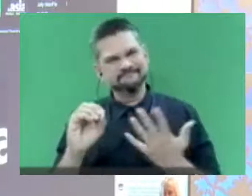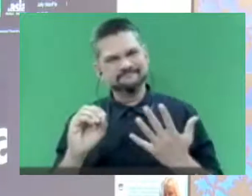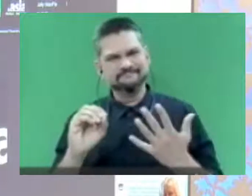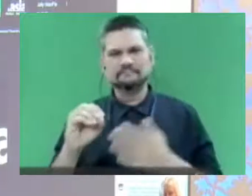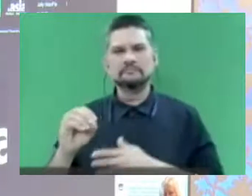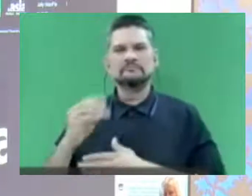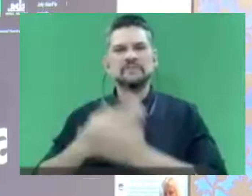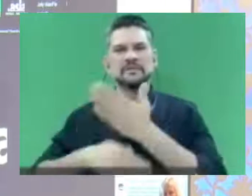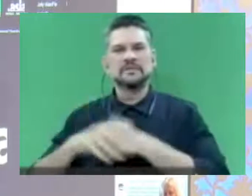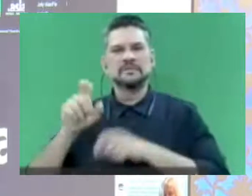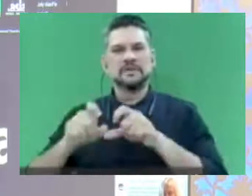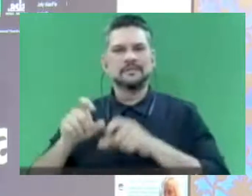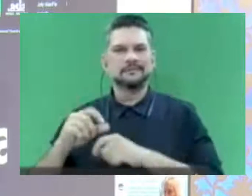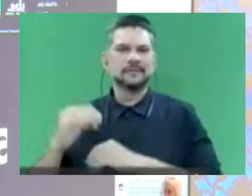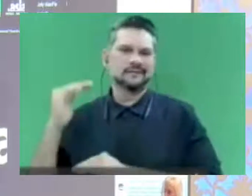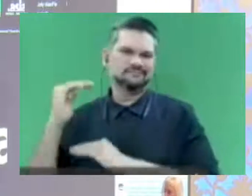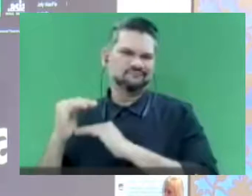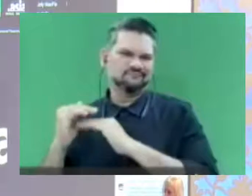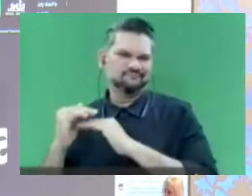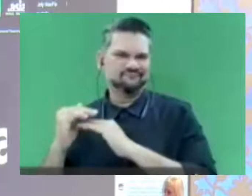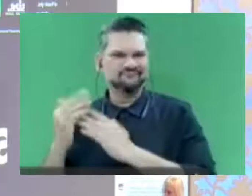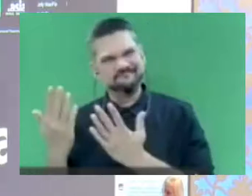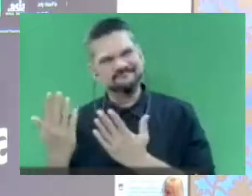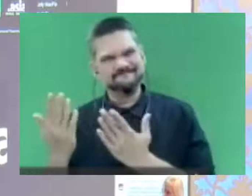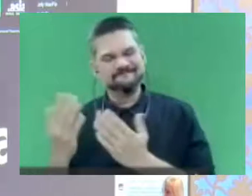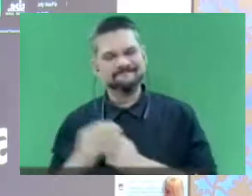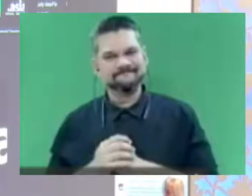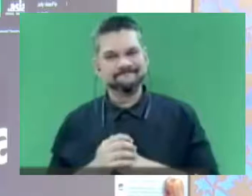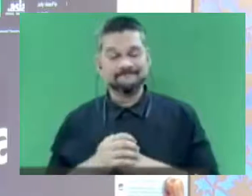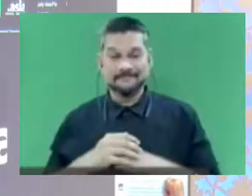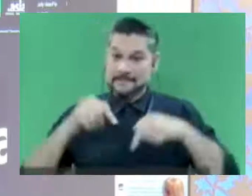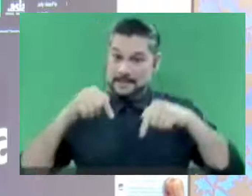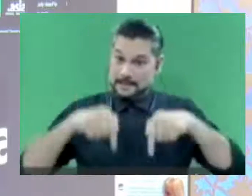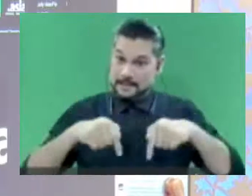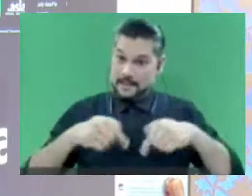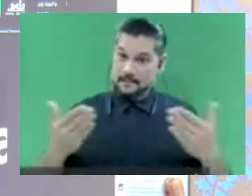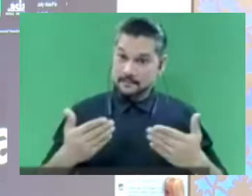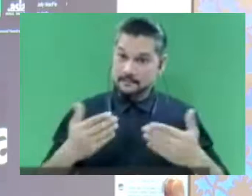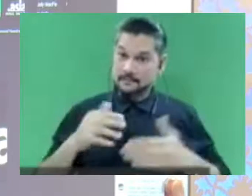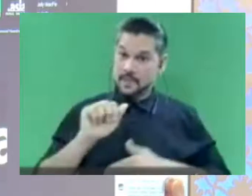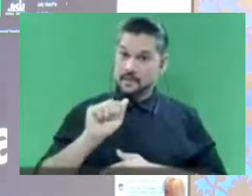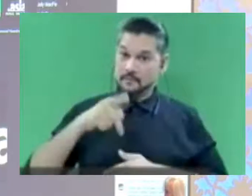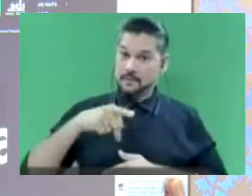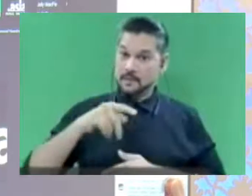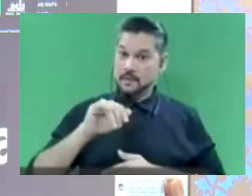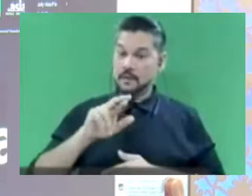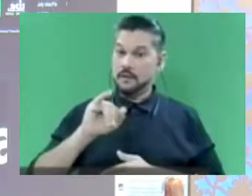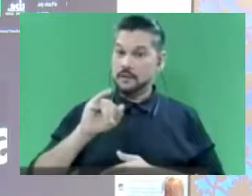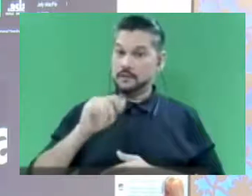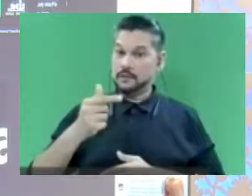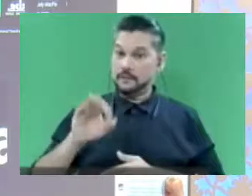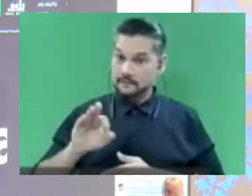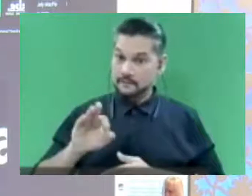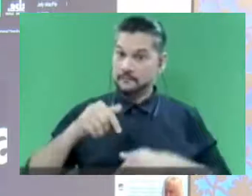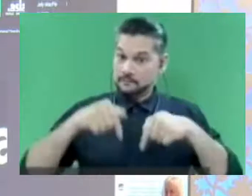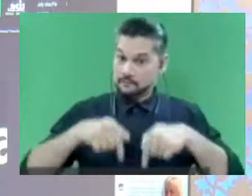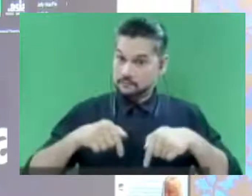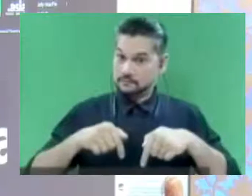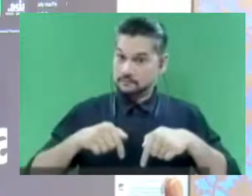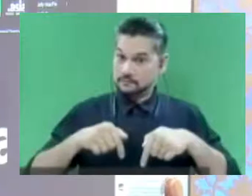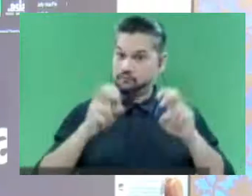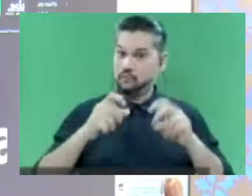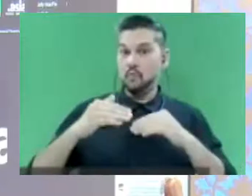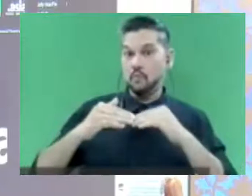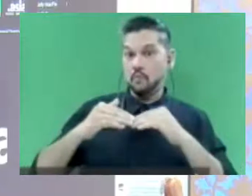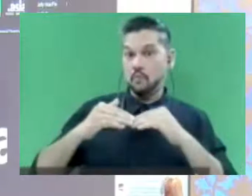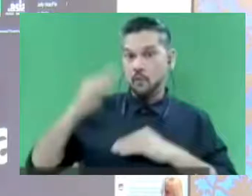So, but I must say, at this particular APrIGF, there are more sessions relating to disability issues than